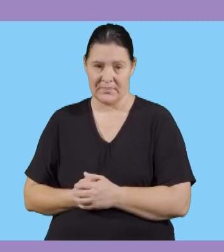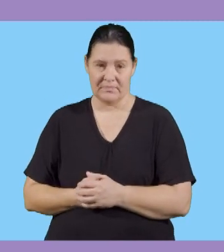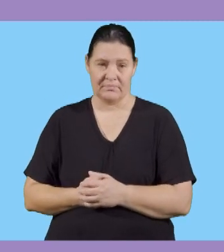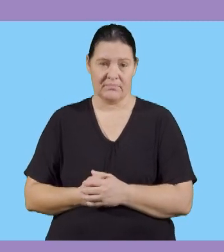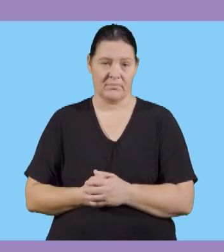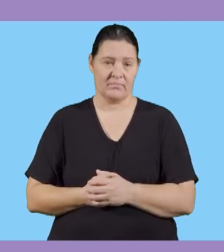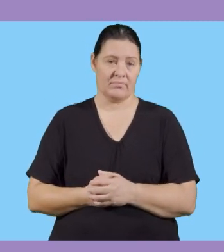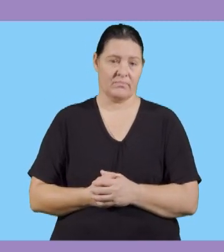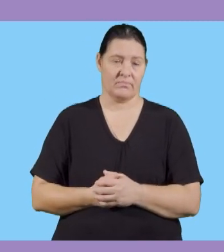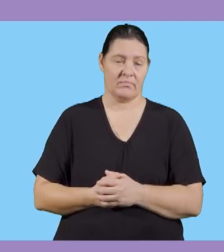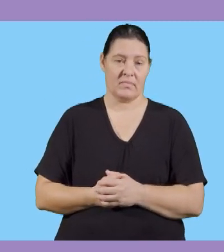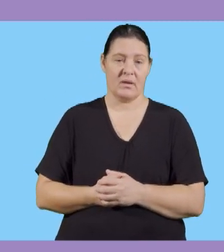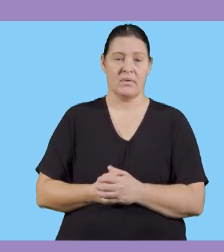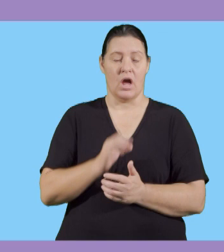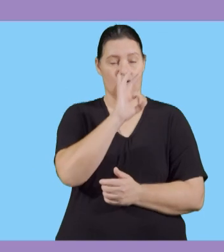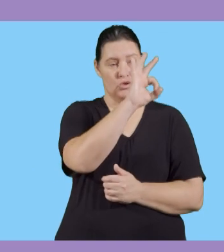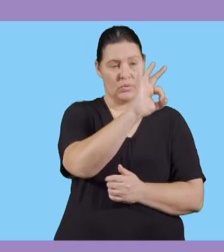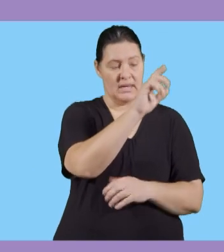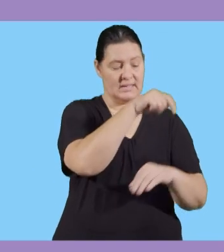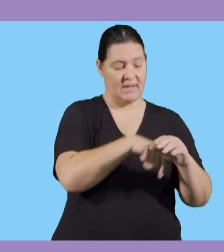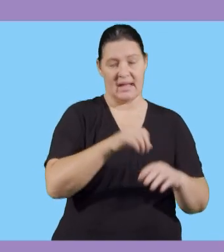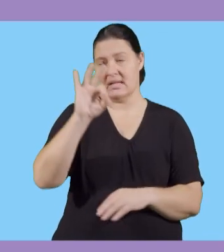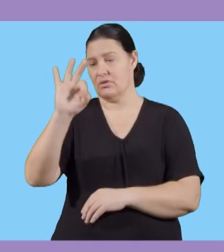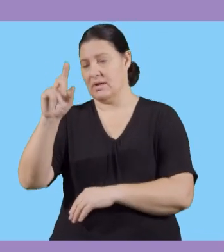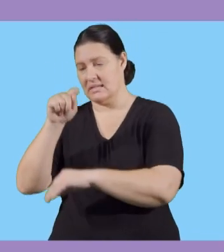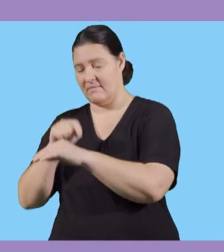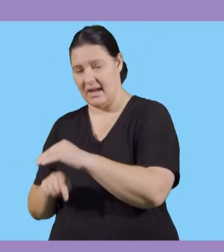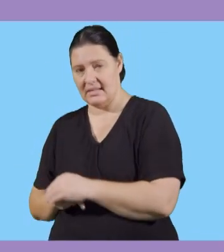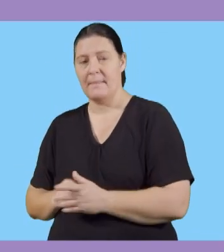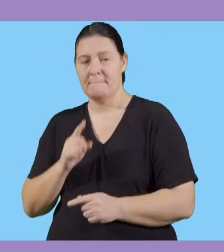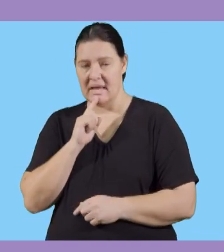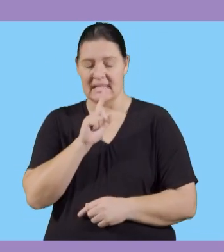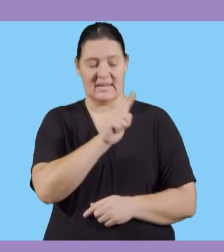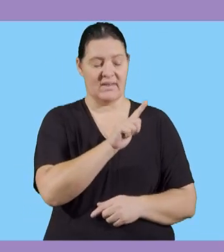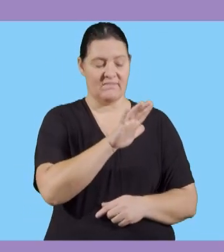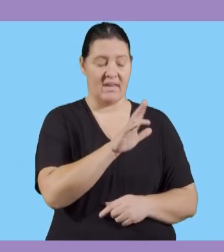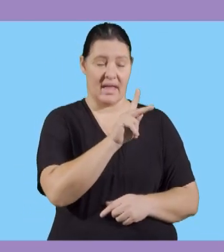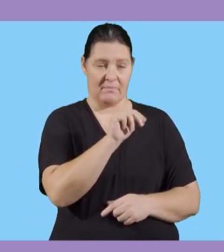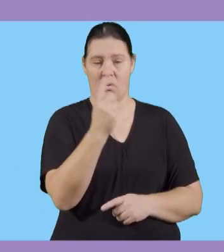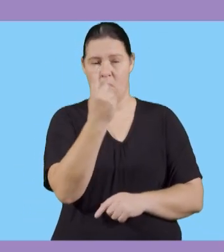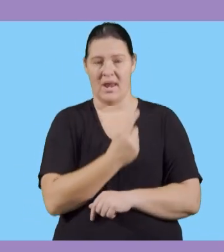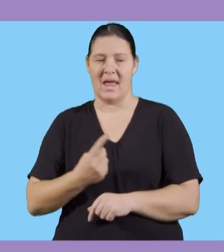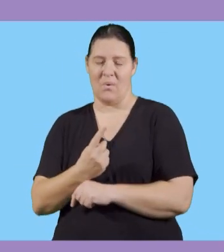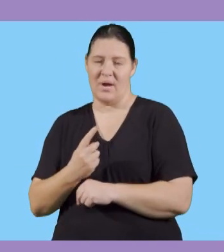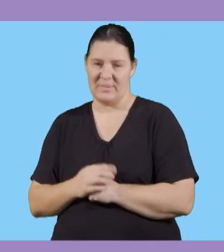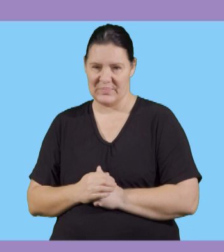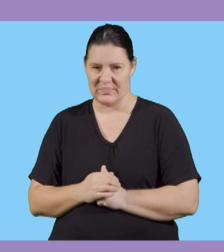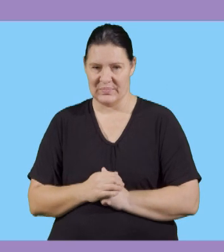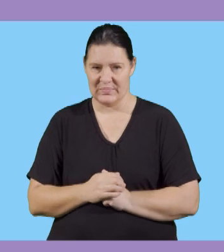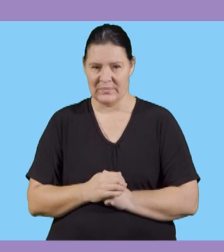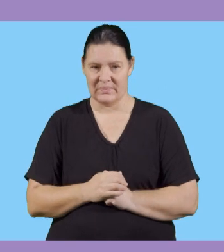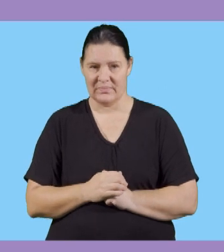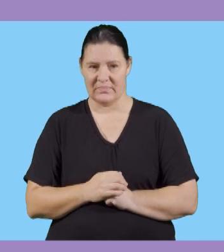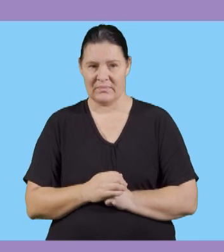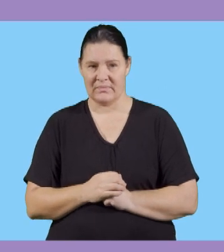be dividing by 3 both sides. So that would be 225 divided by 3 and also 3 divided by 3. That will give